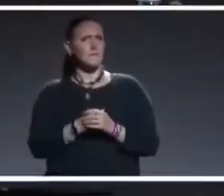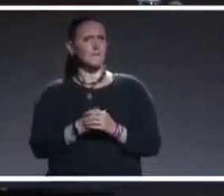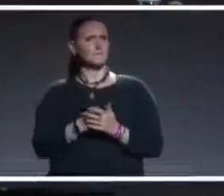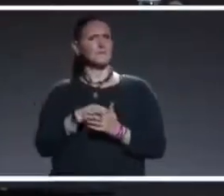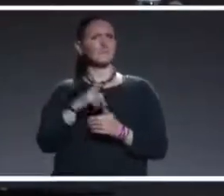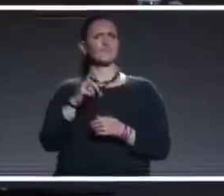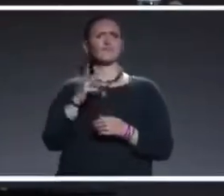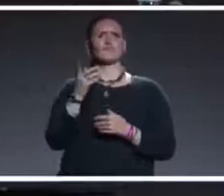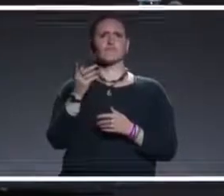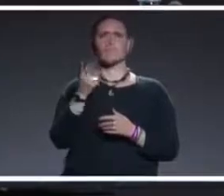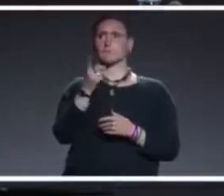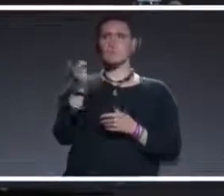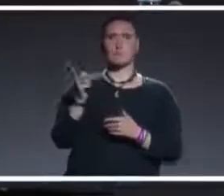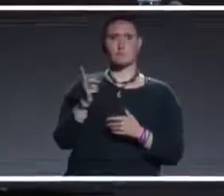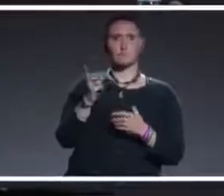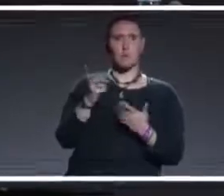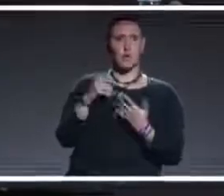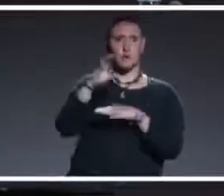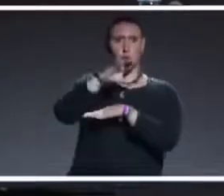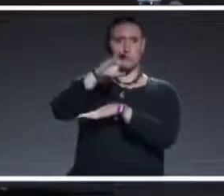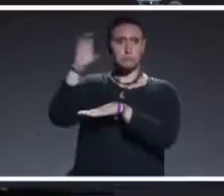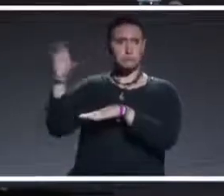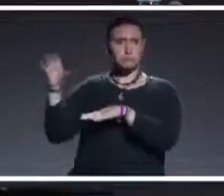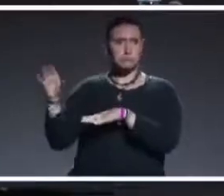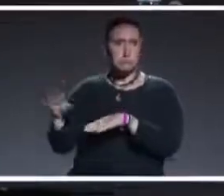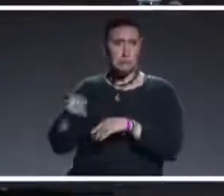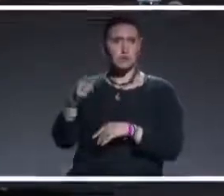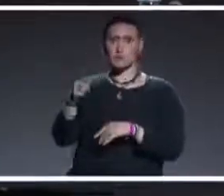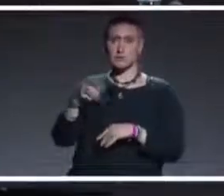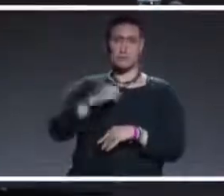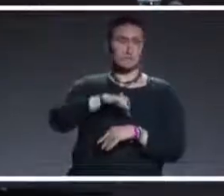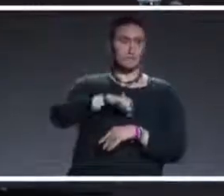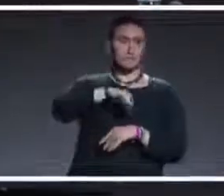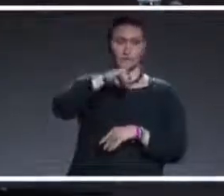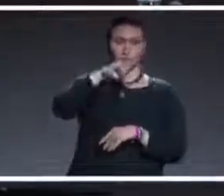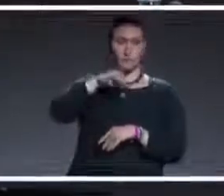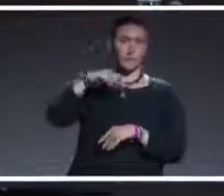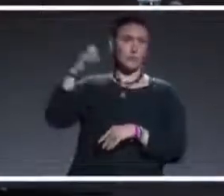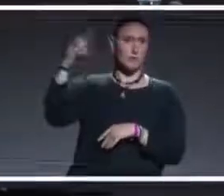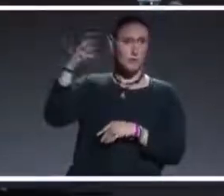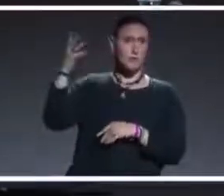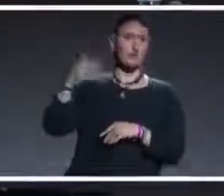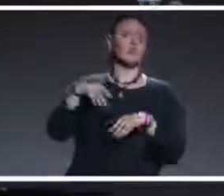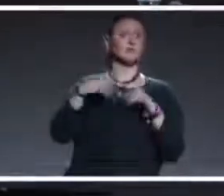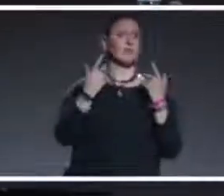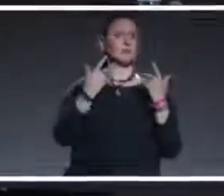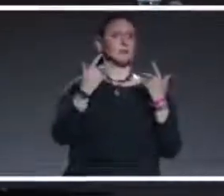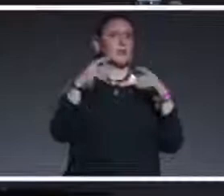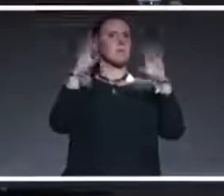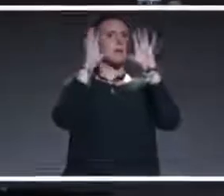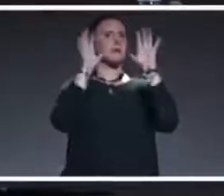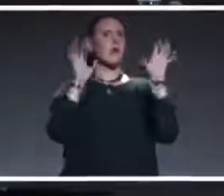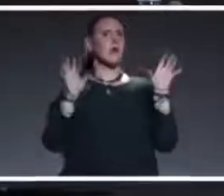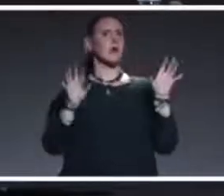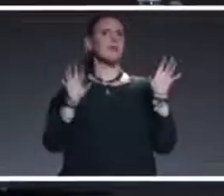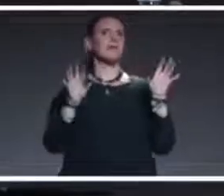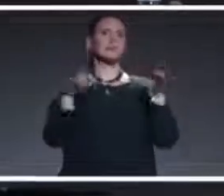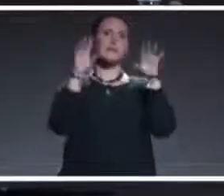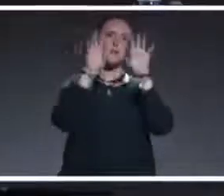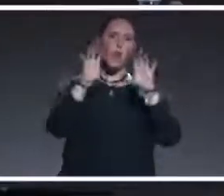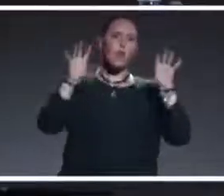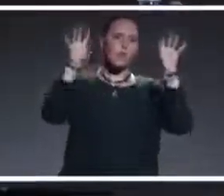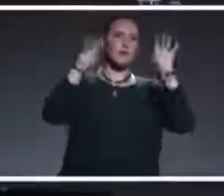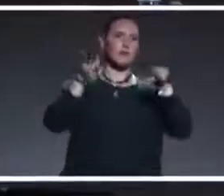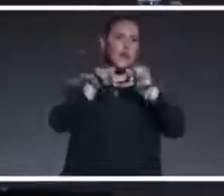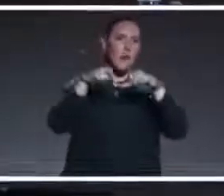sun. He loves it. And we went out on Cloud Atlas, and we were like, yeah, we need reality.